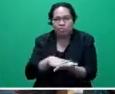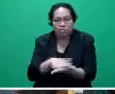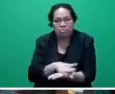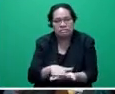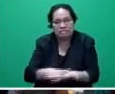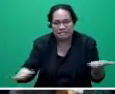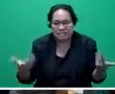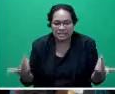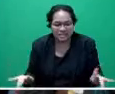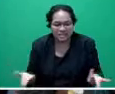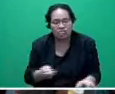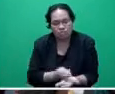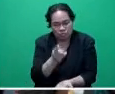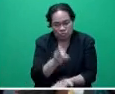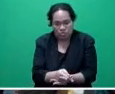this budget.